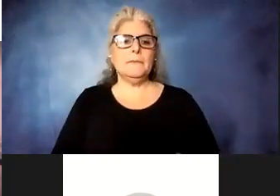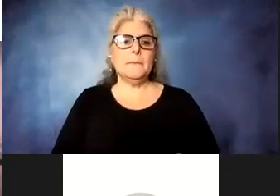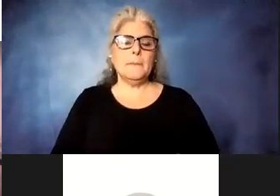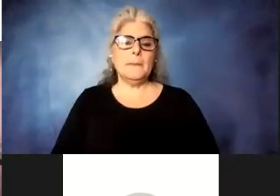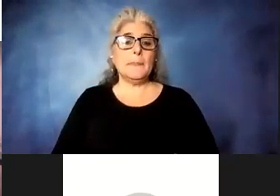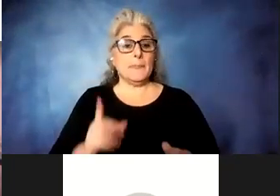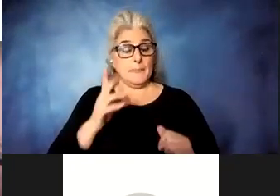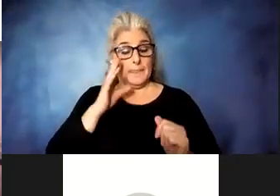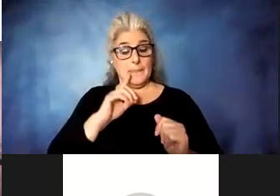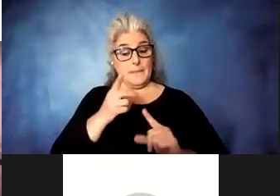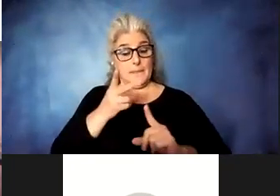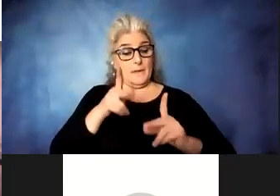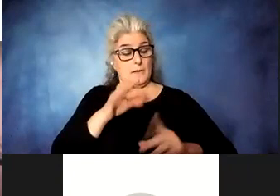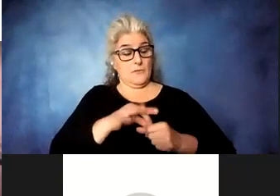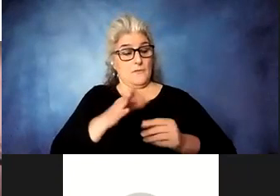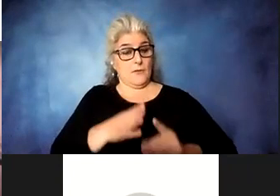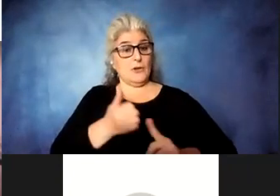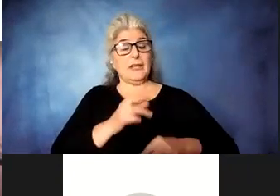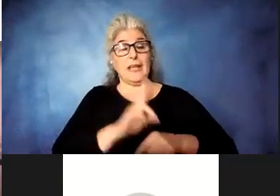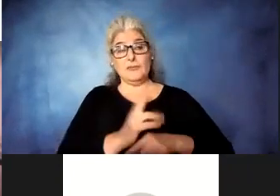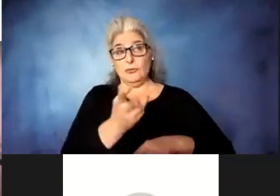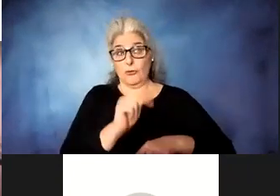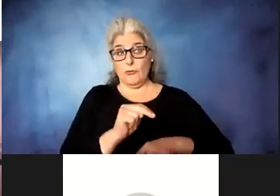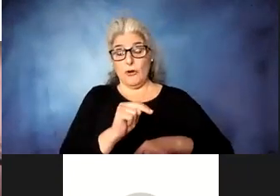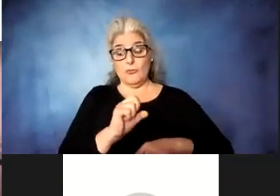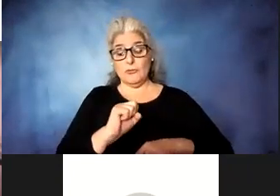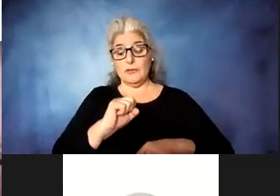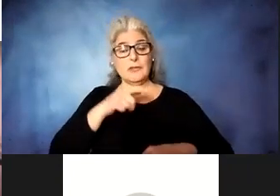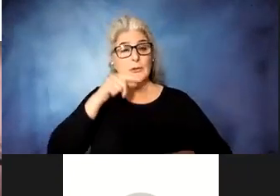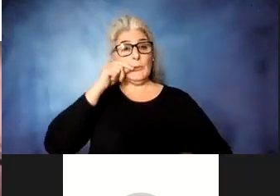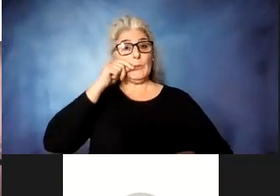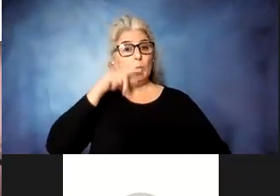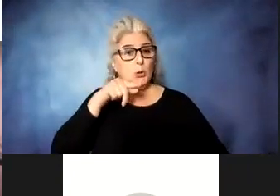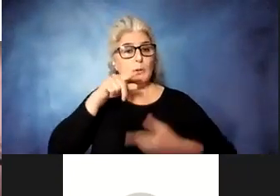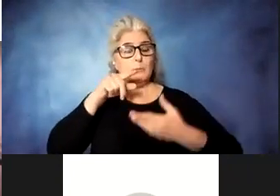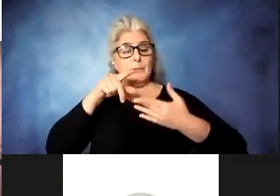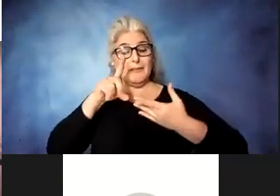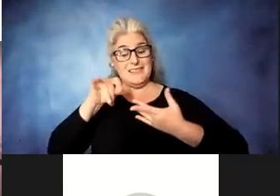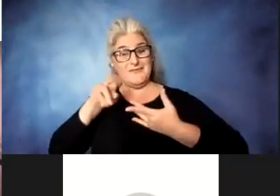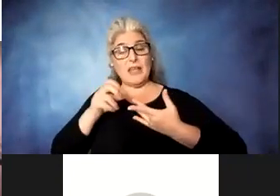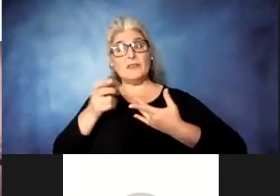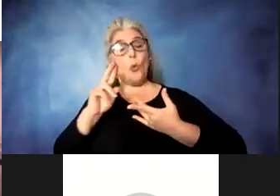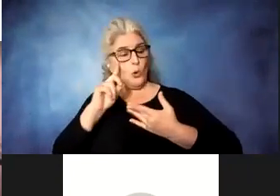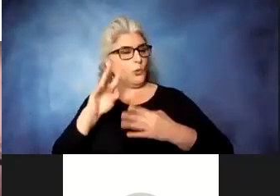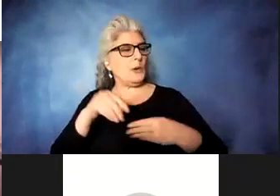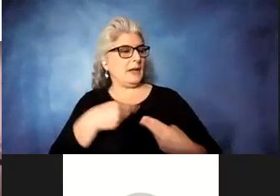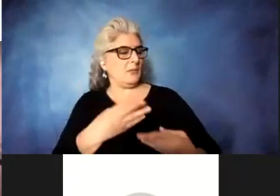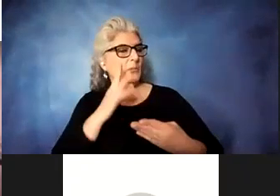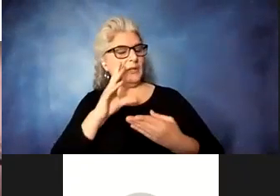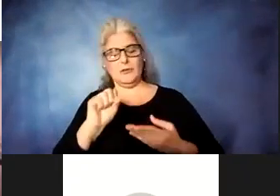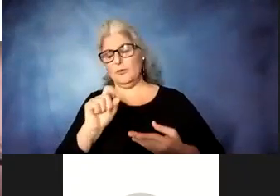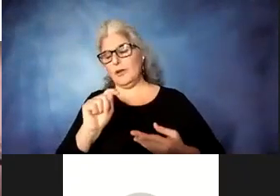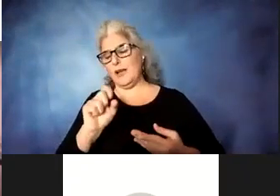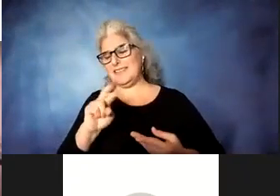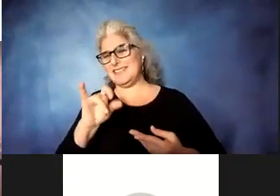The voter can use their own sip and puff device, or there is a sterile device provided by the BOE. The